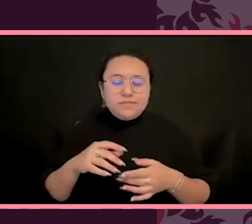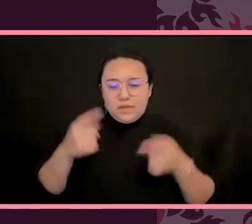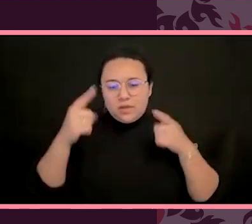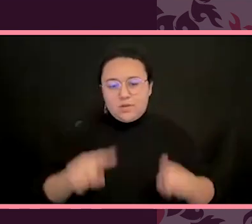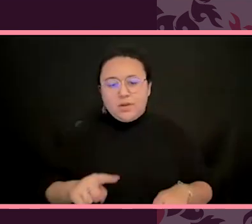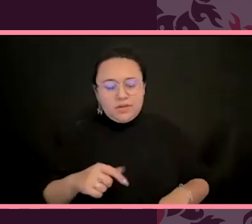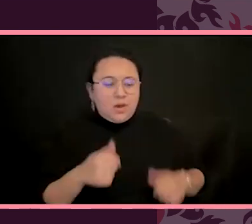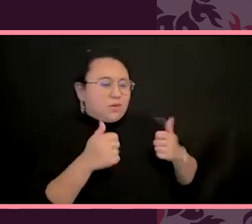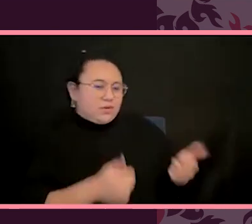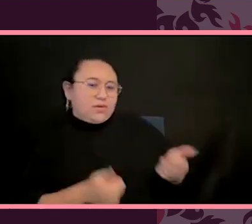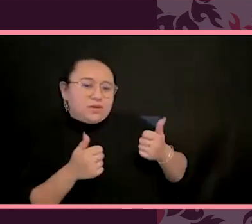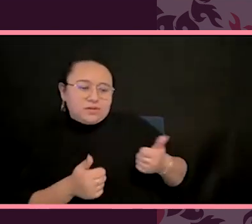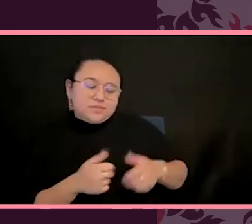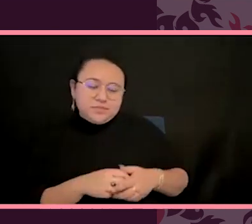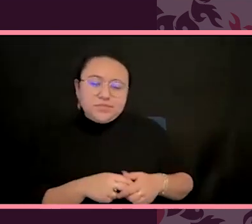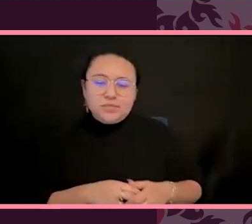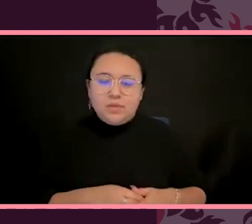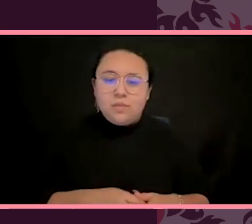good.